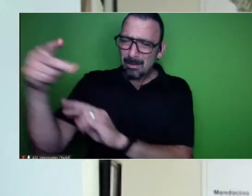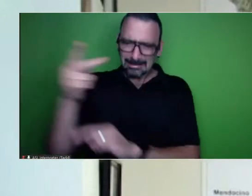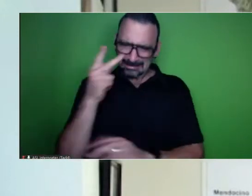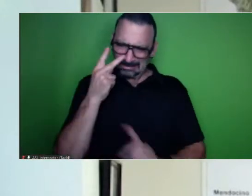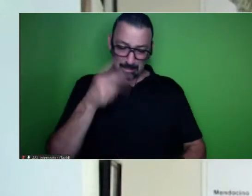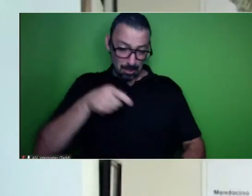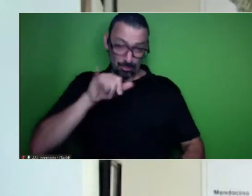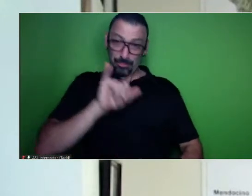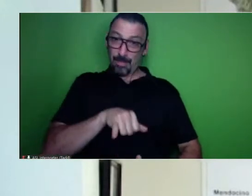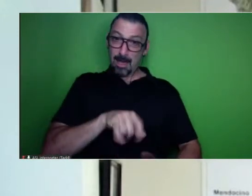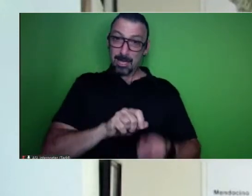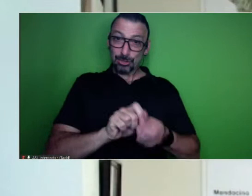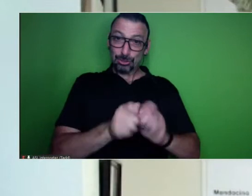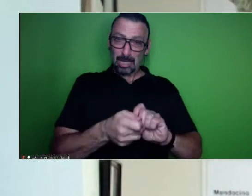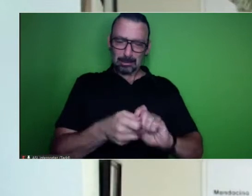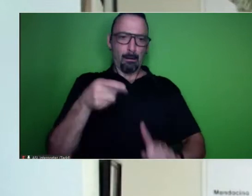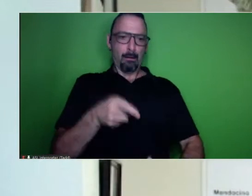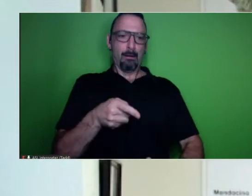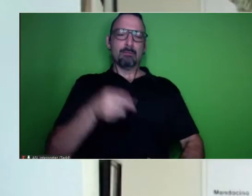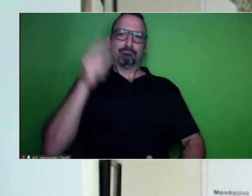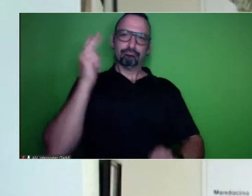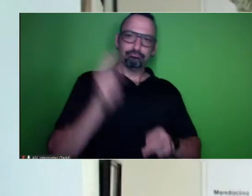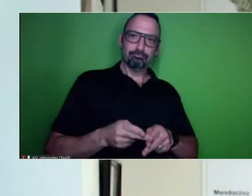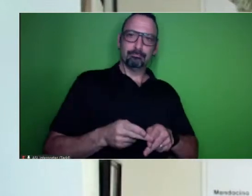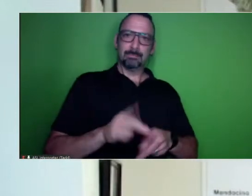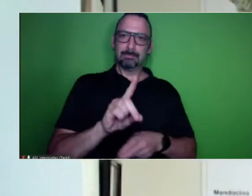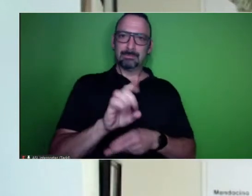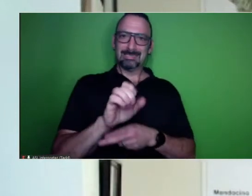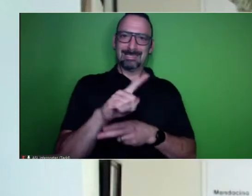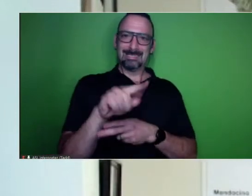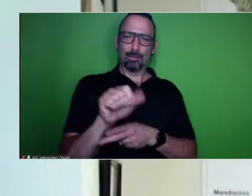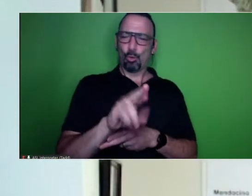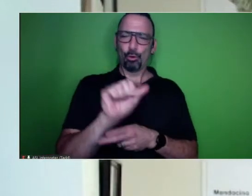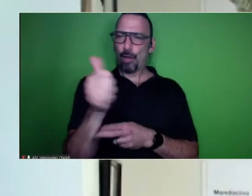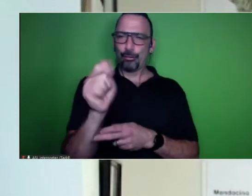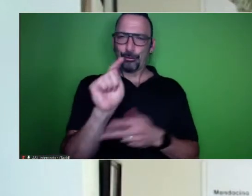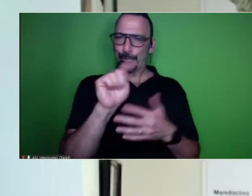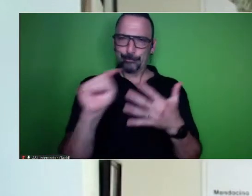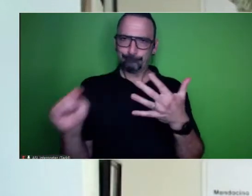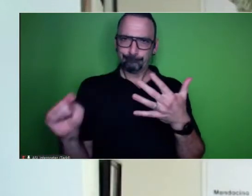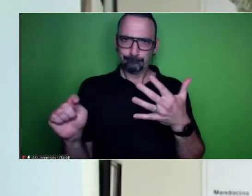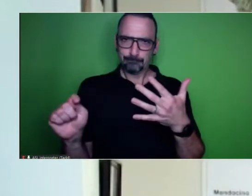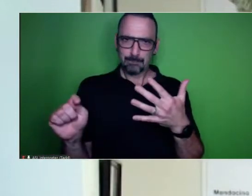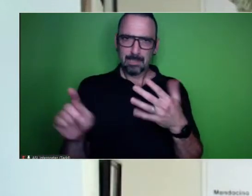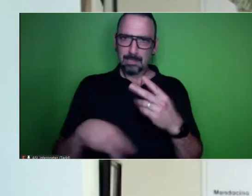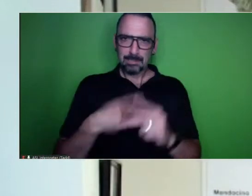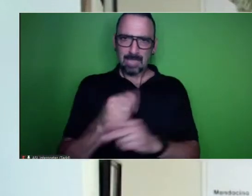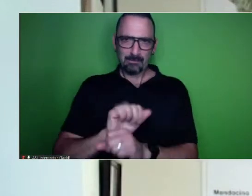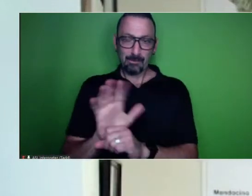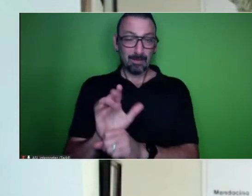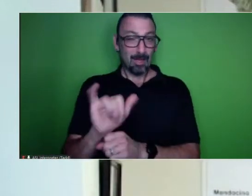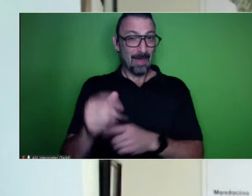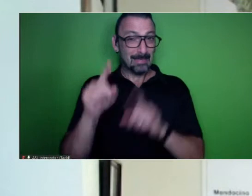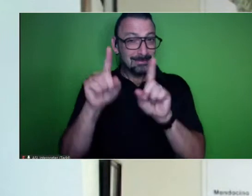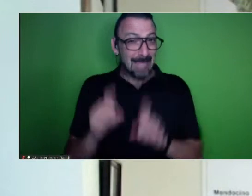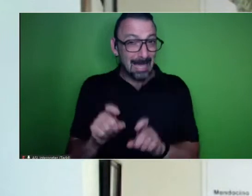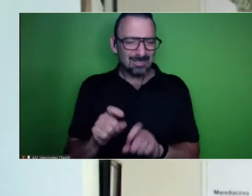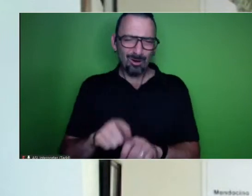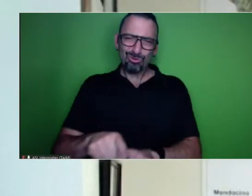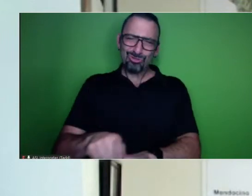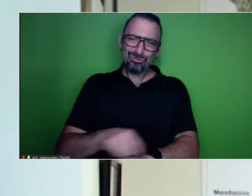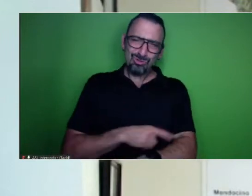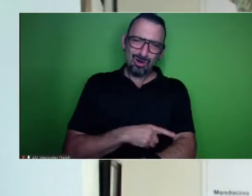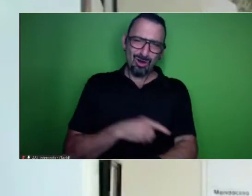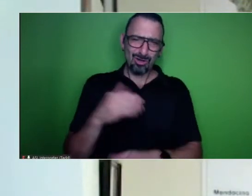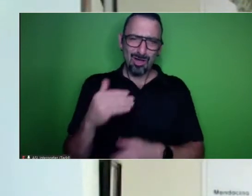code that signify it's Delta or one of the others that have been named. And it's a very, very long test, and it's